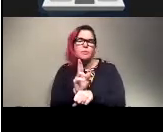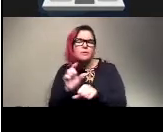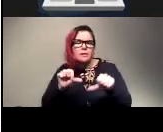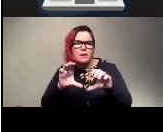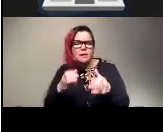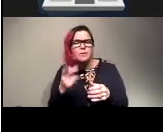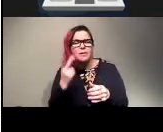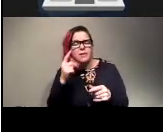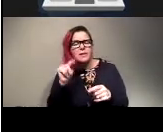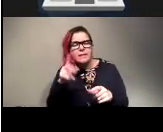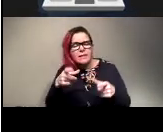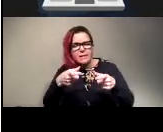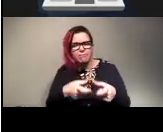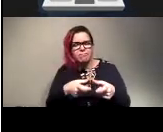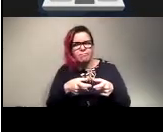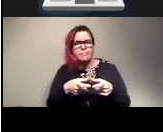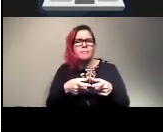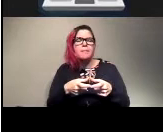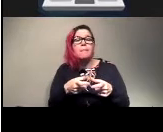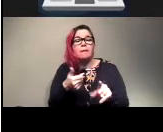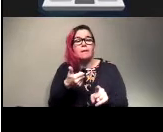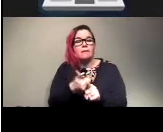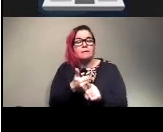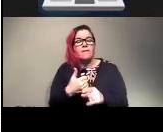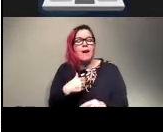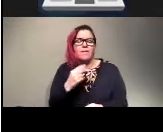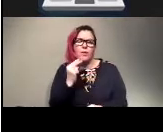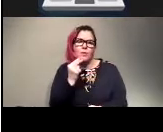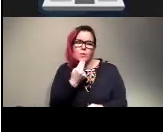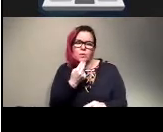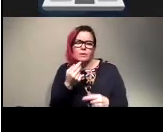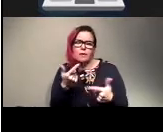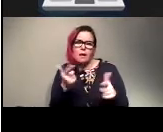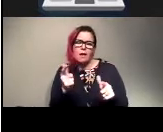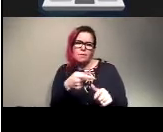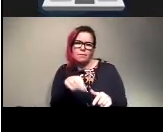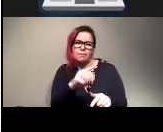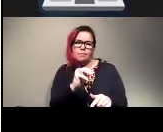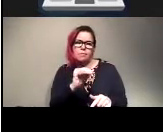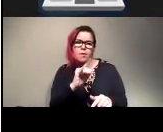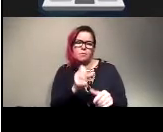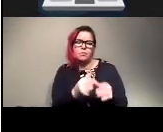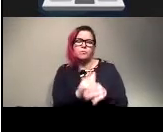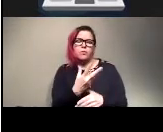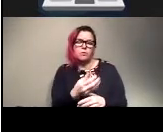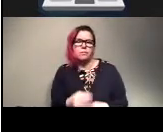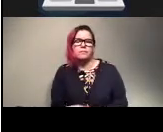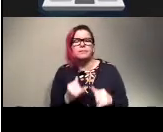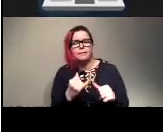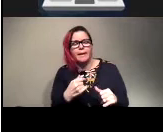them on TV or things like that. And it has nutrients that allow microbes to grow. A lot of the same things that we need: